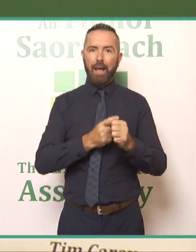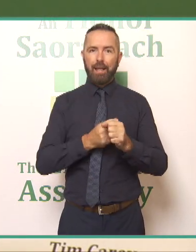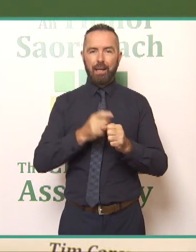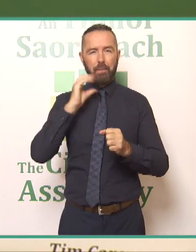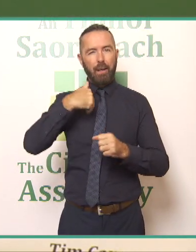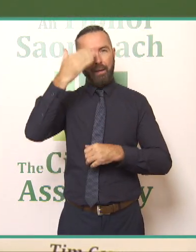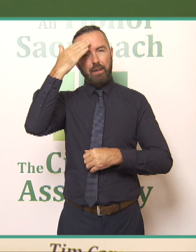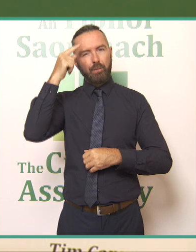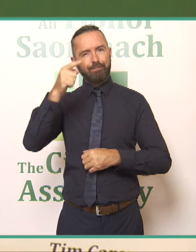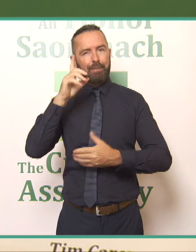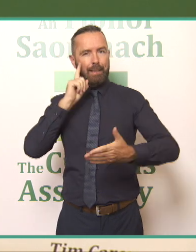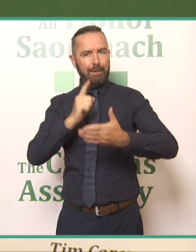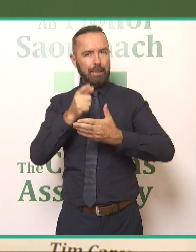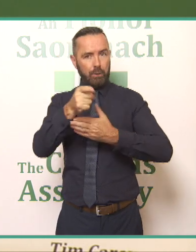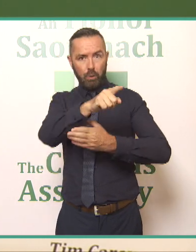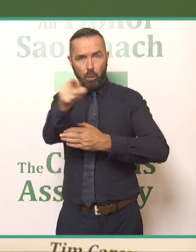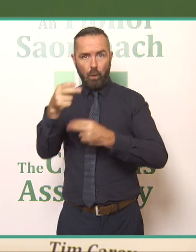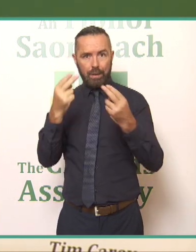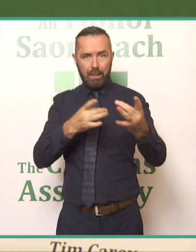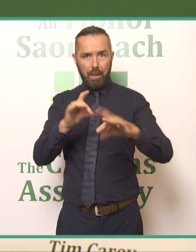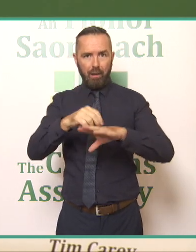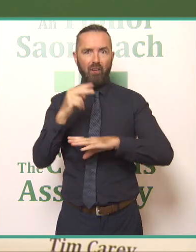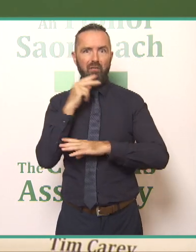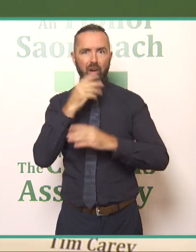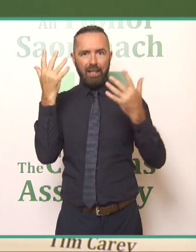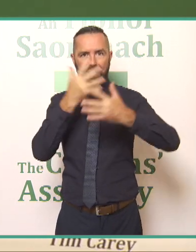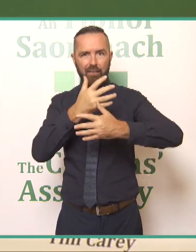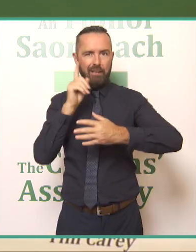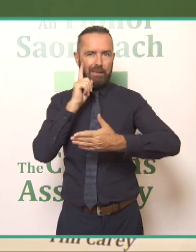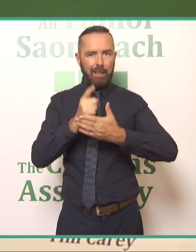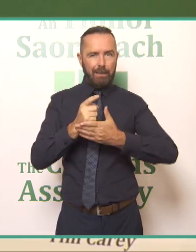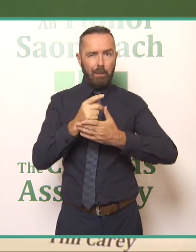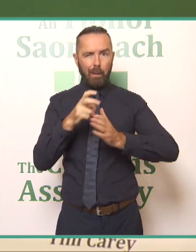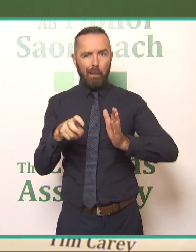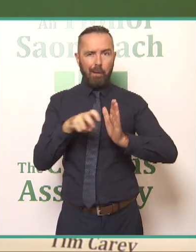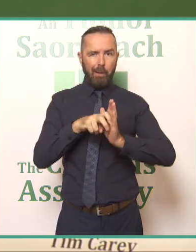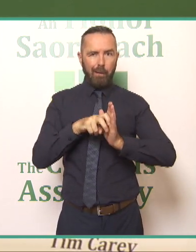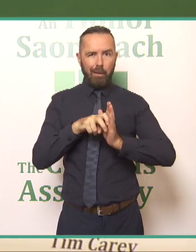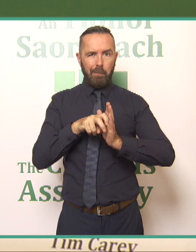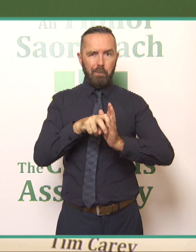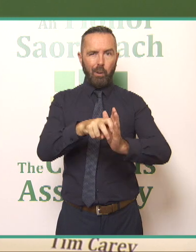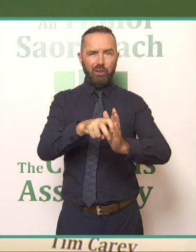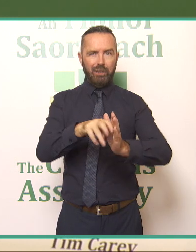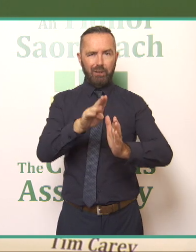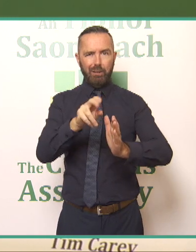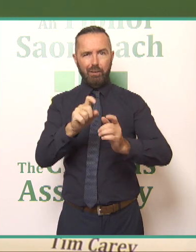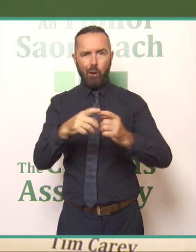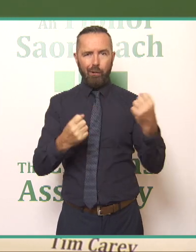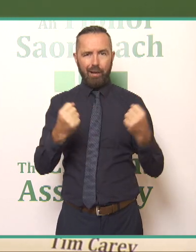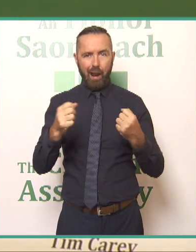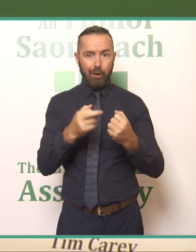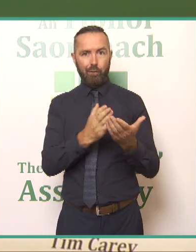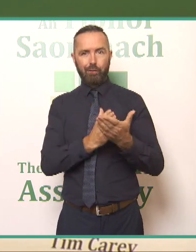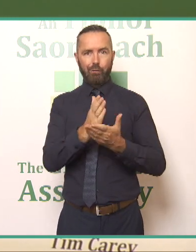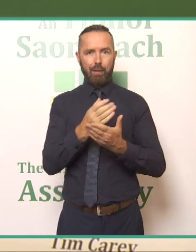it is a it's a decision that you have to make on a Friday evening to go oh I have to get back in the bus or back in my car or back in my car this morning or get on the train